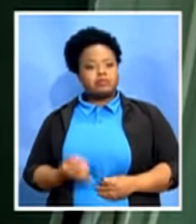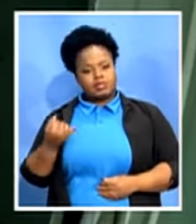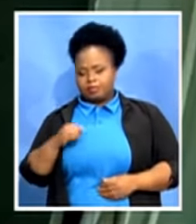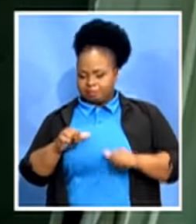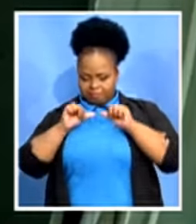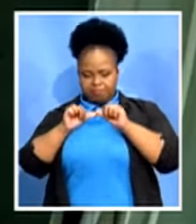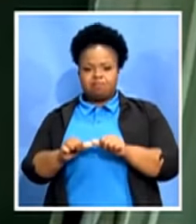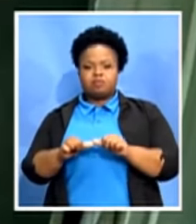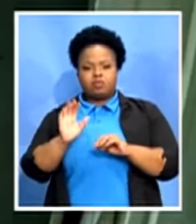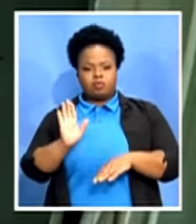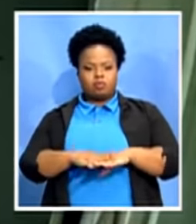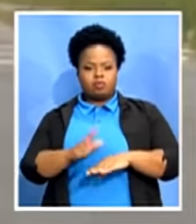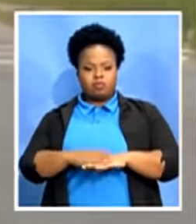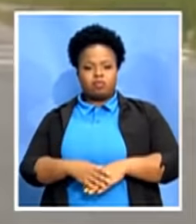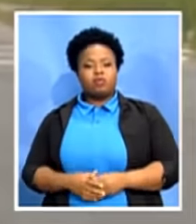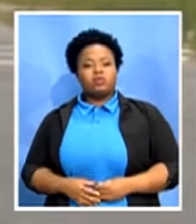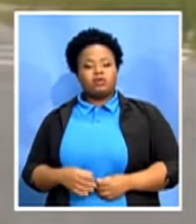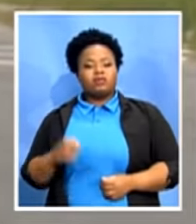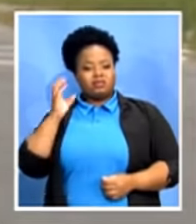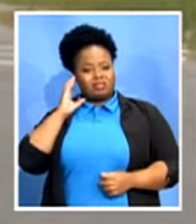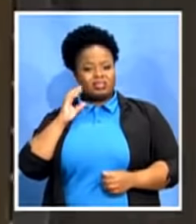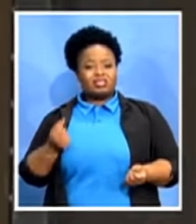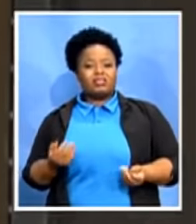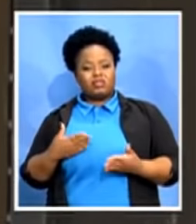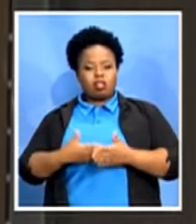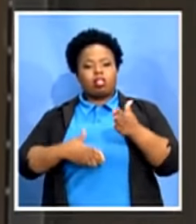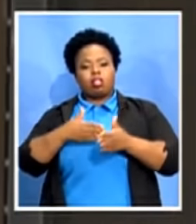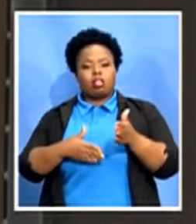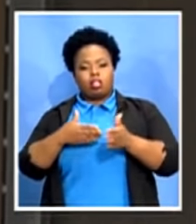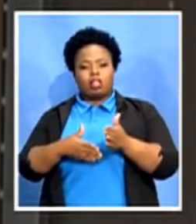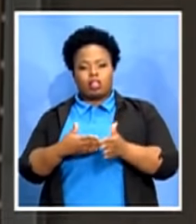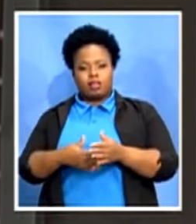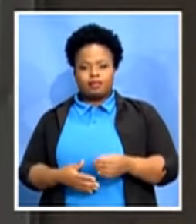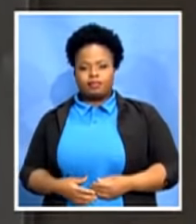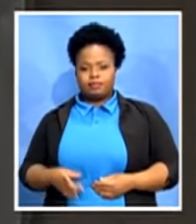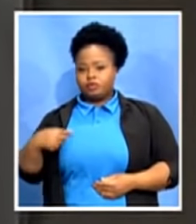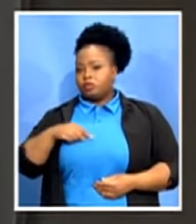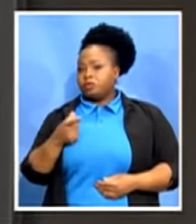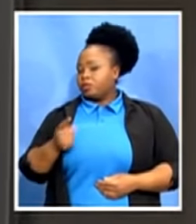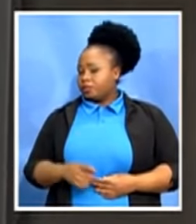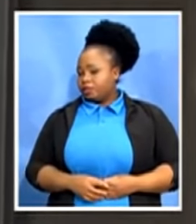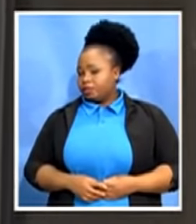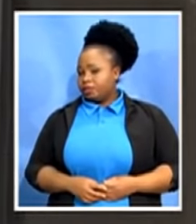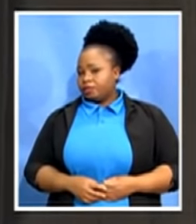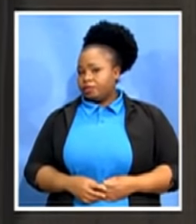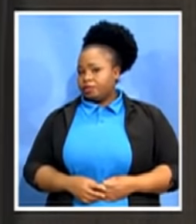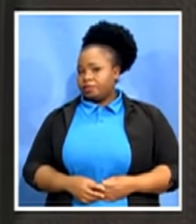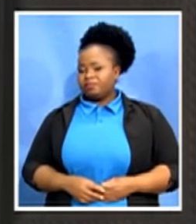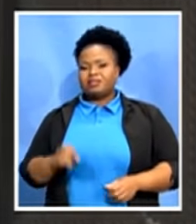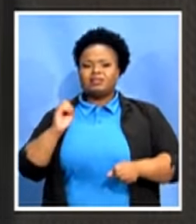are increasingly interrupted. What must we do? Affecting emergency and security